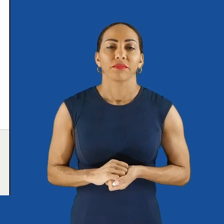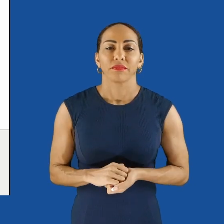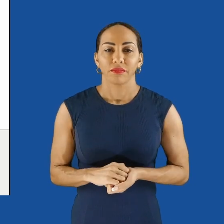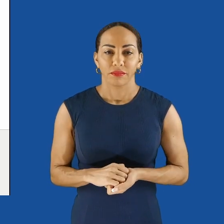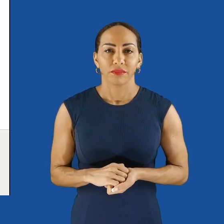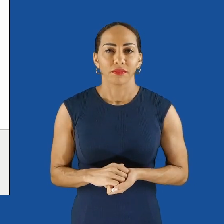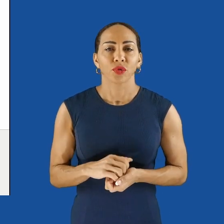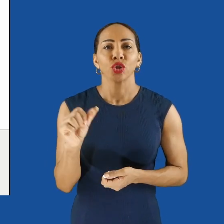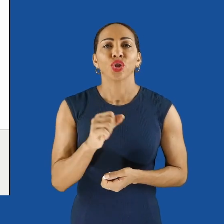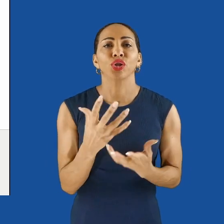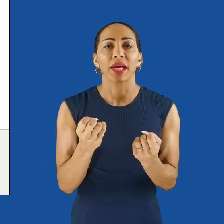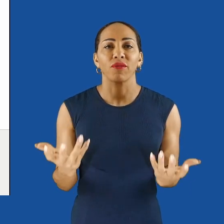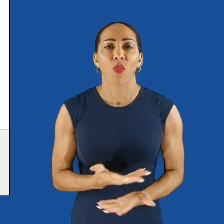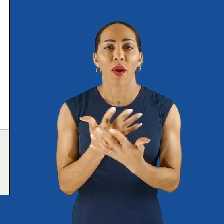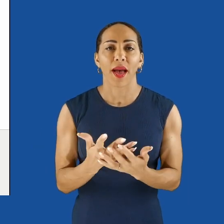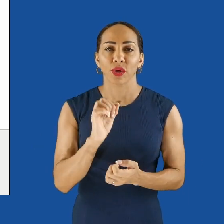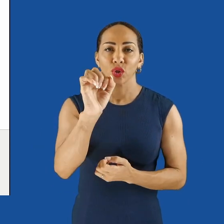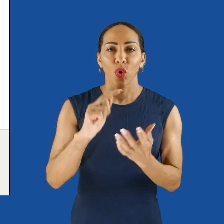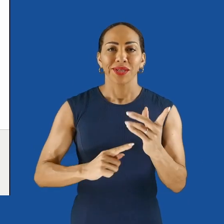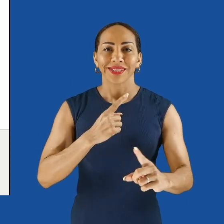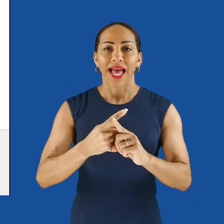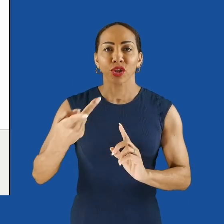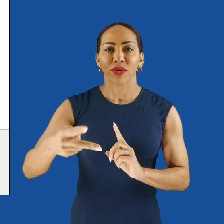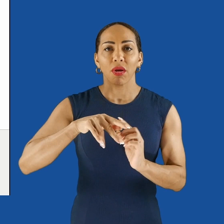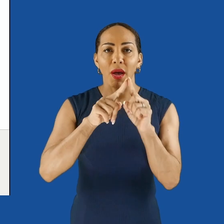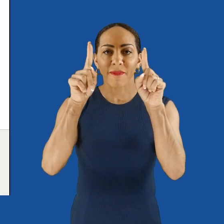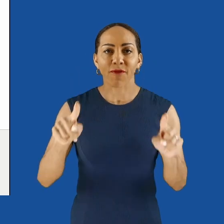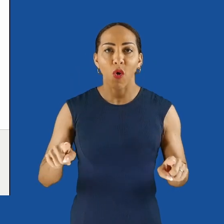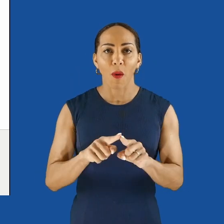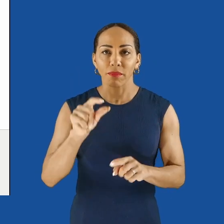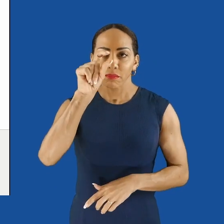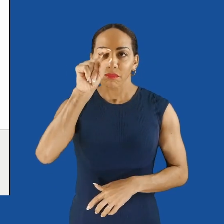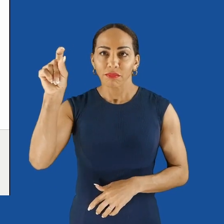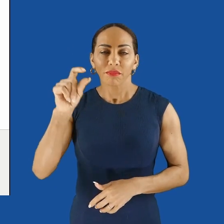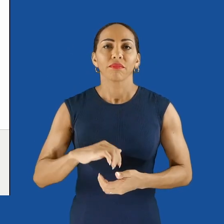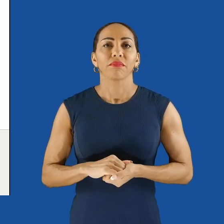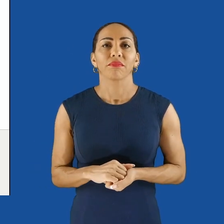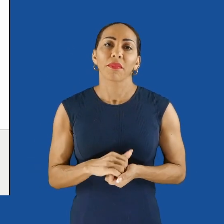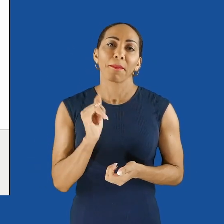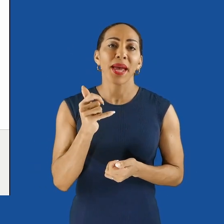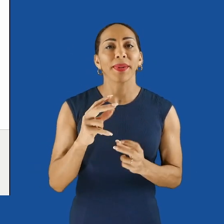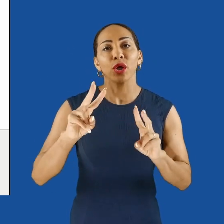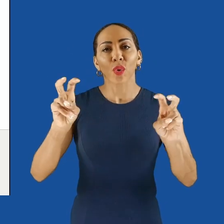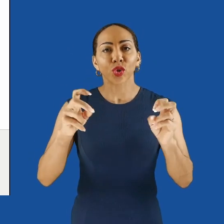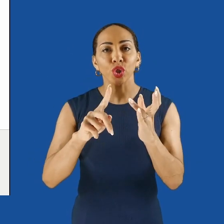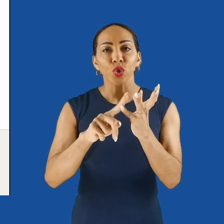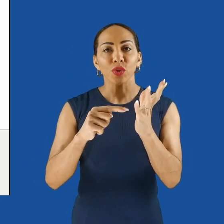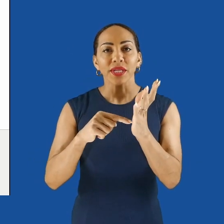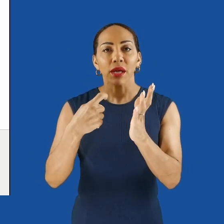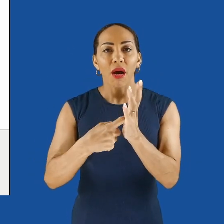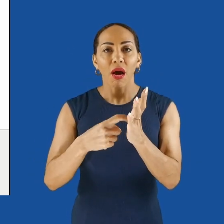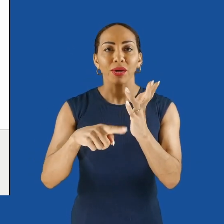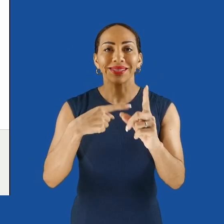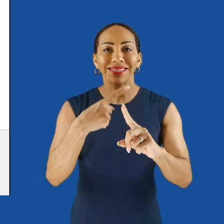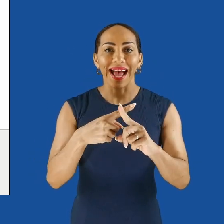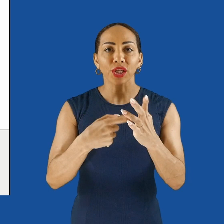12345678890. It will be on your tax returns and other letters about your tax. It may be called a tax reference, UTR,